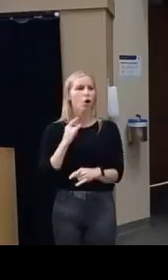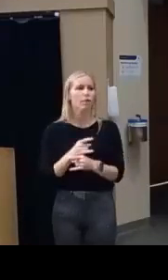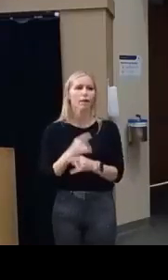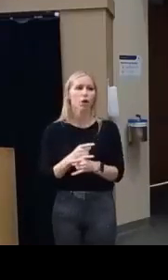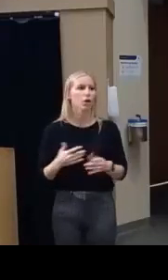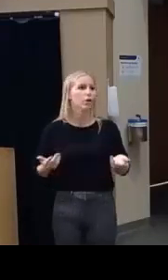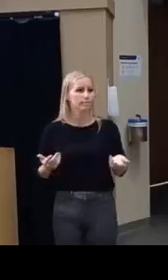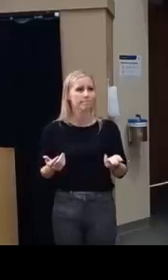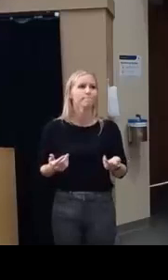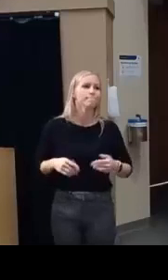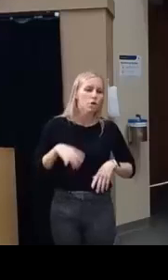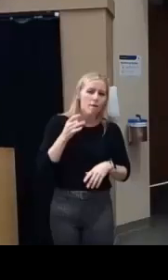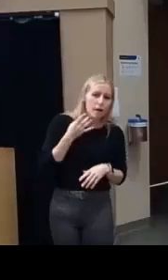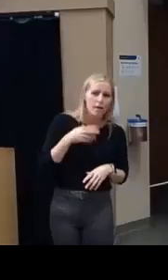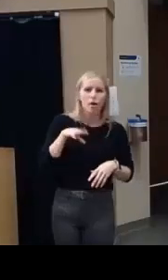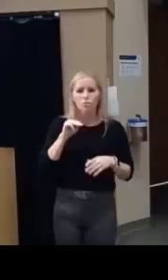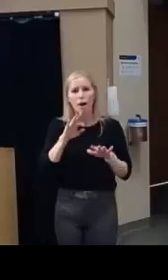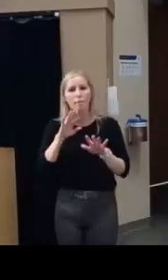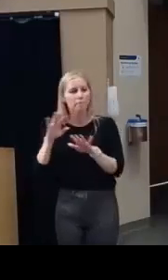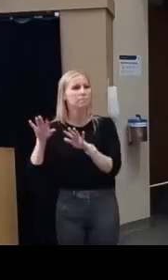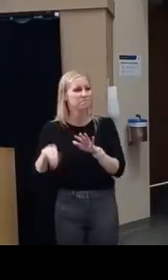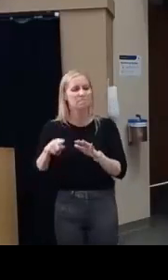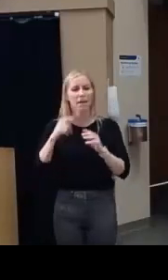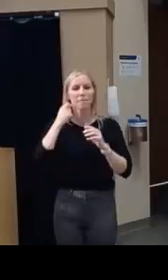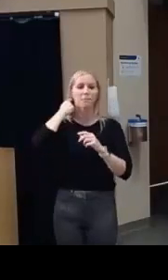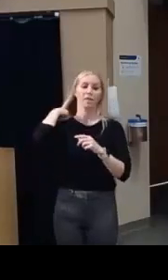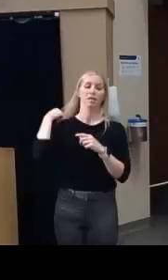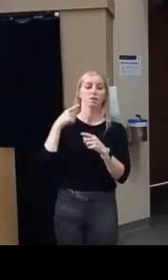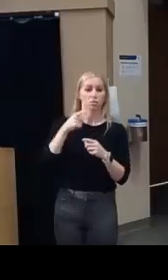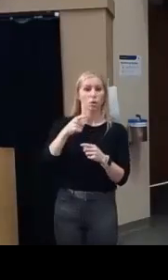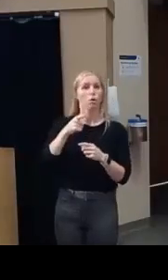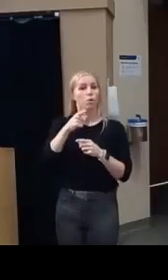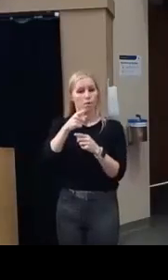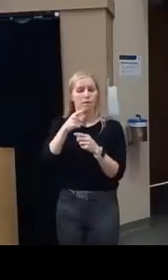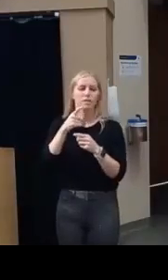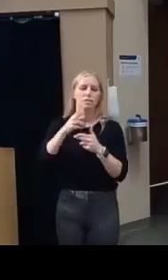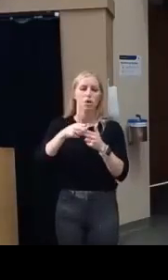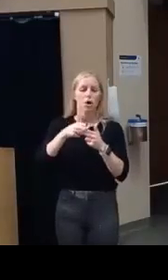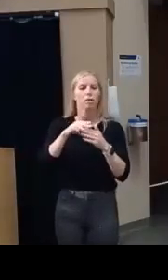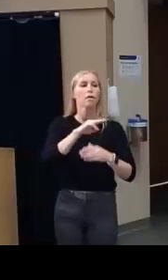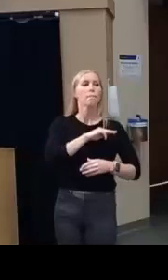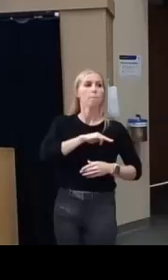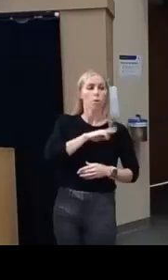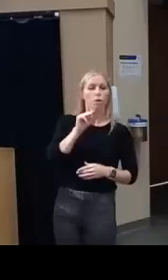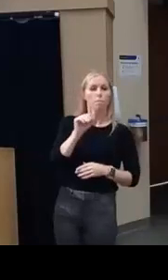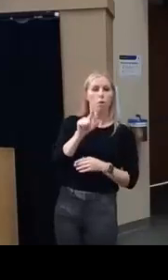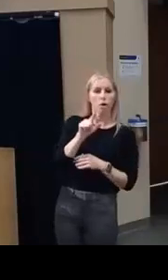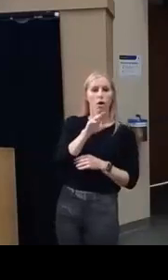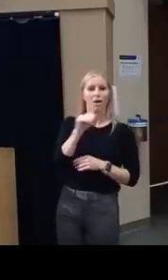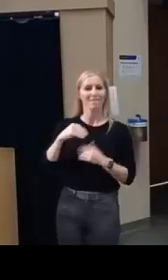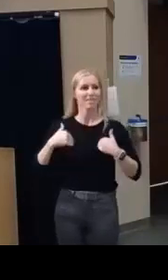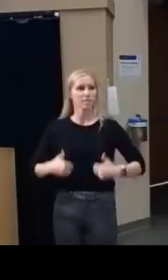in this scale that he wrote, this is called the Moral and Physical Thermometer